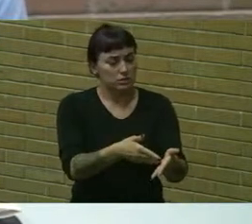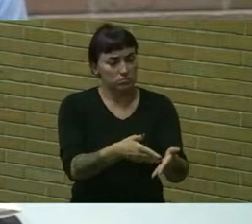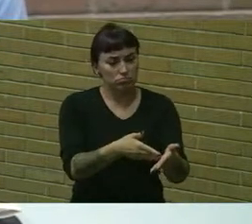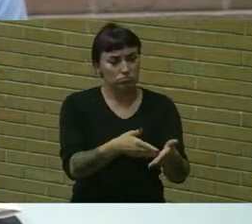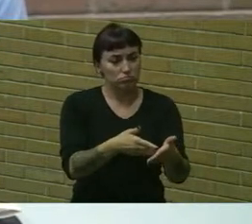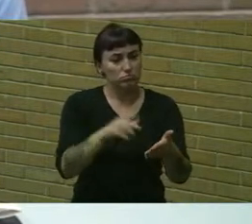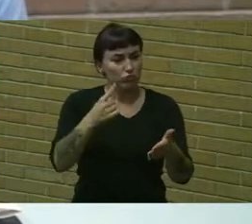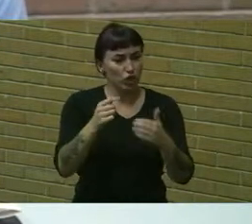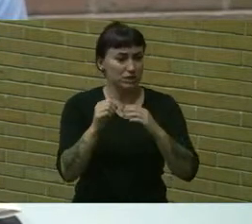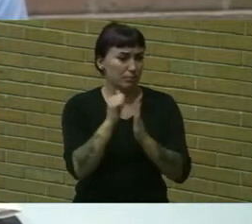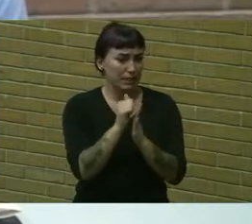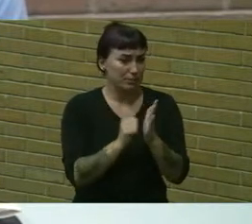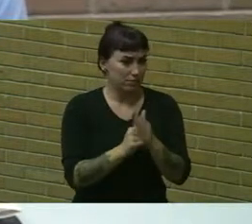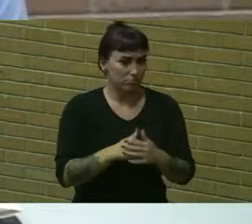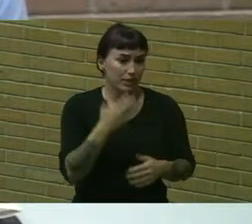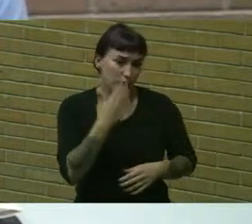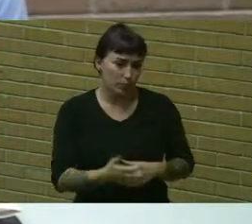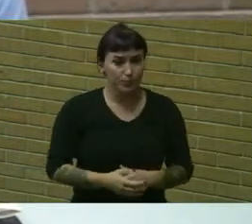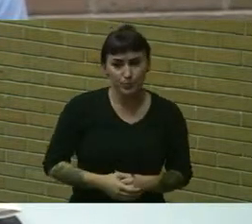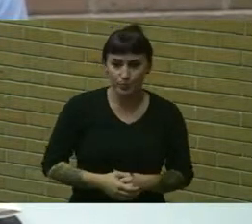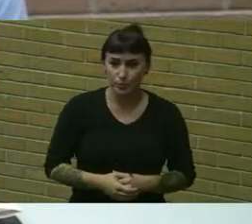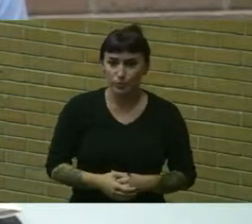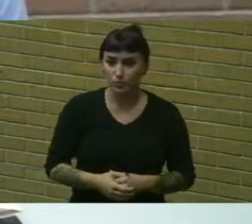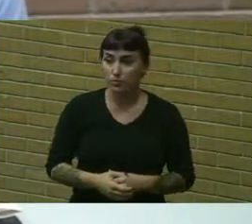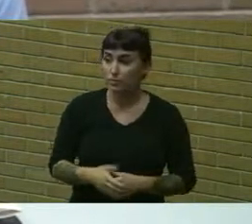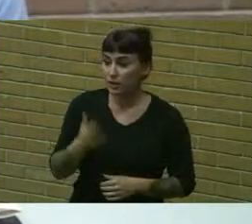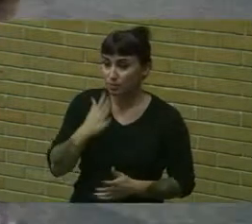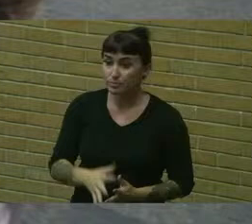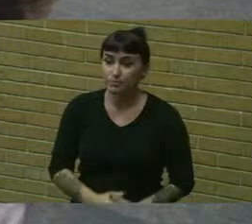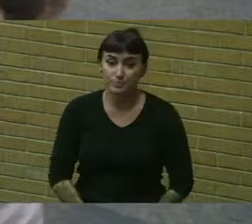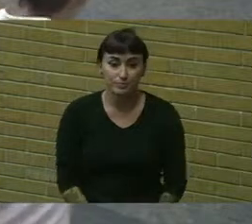the First Amendment. Thank you. Thank you.